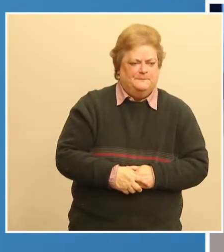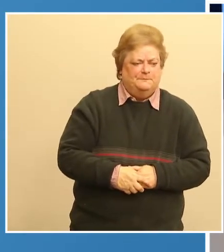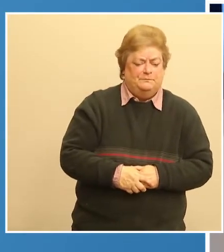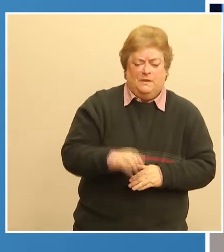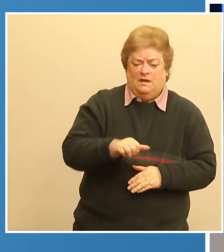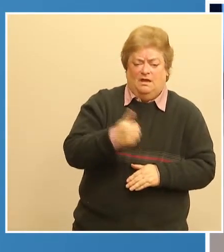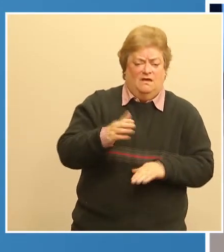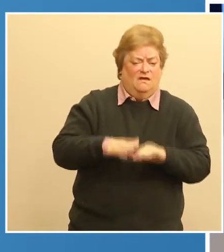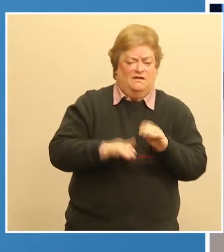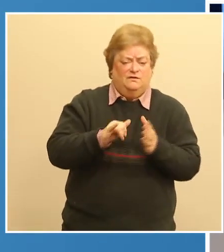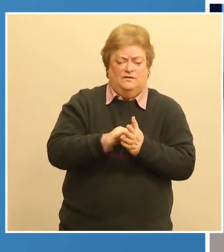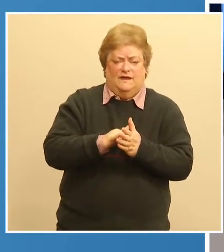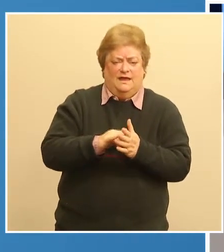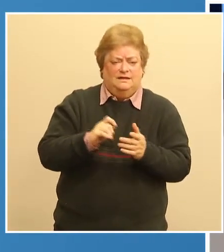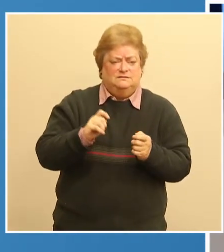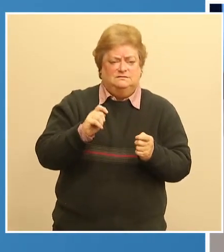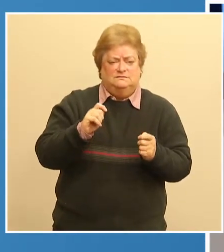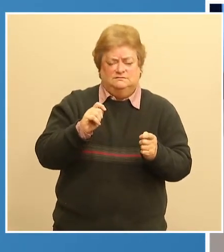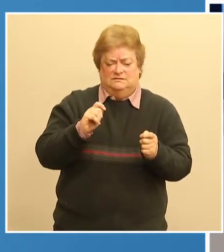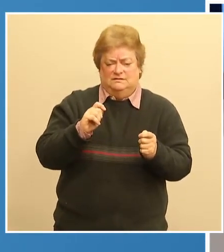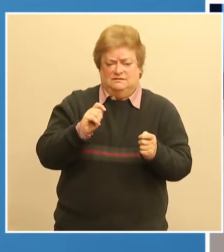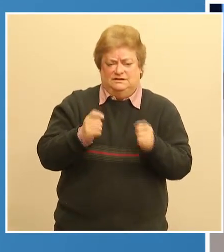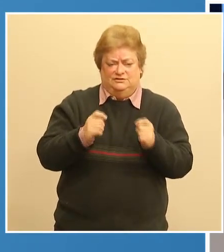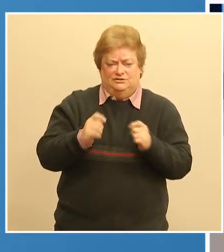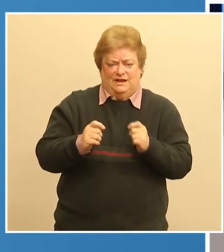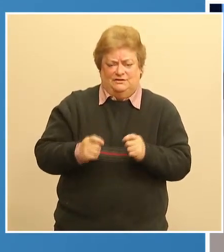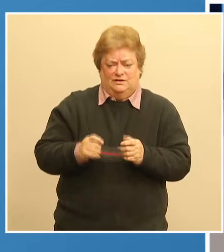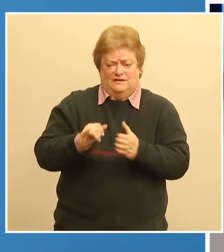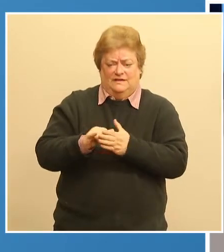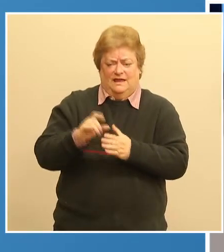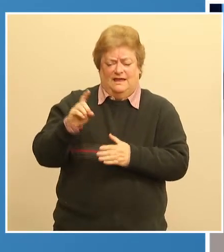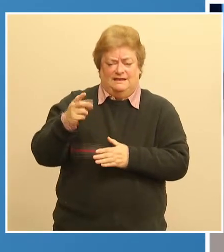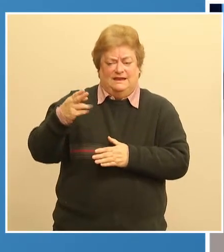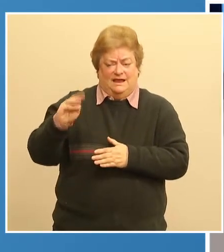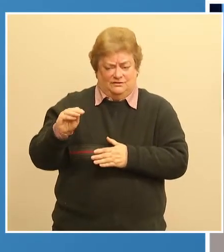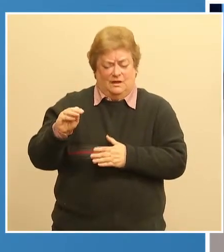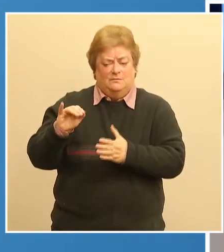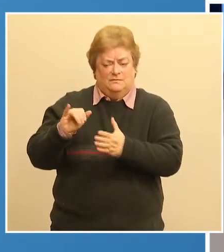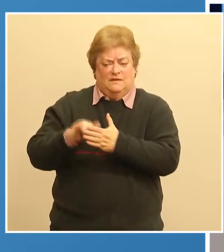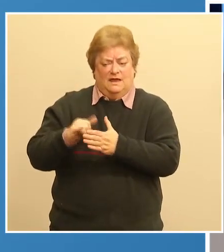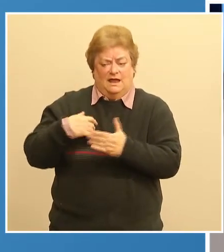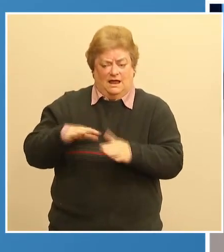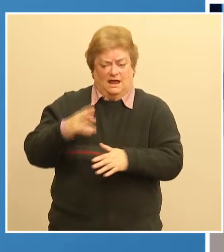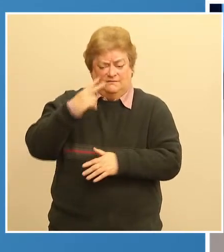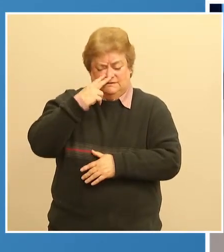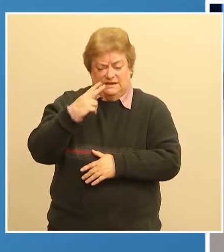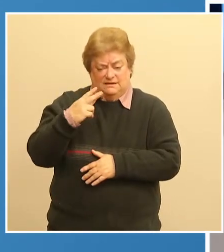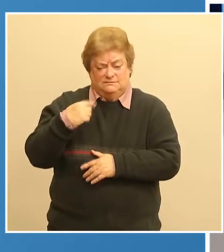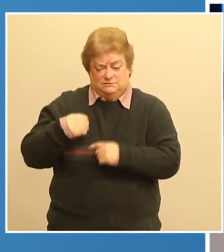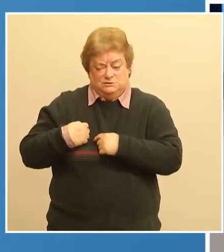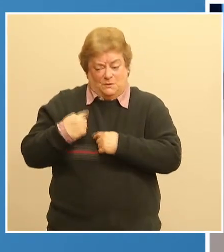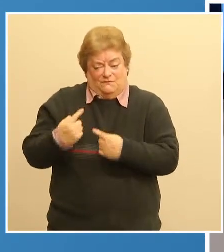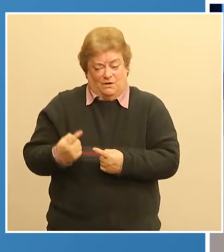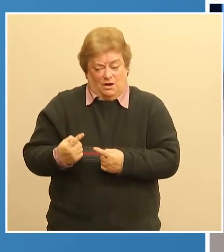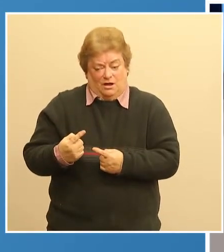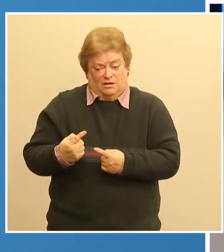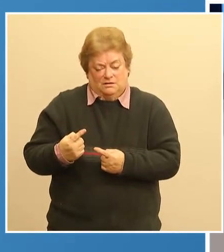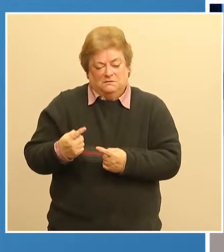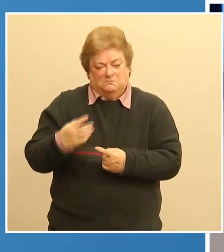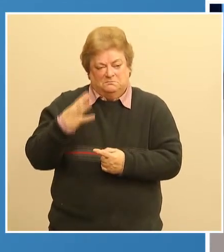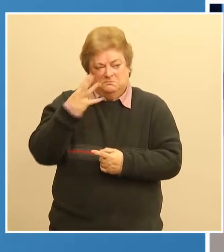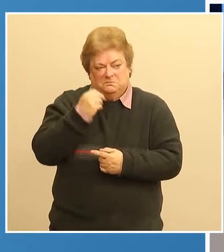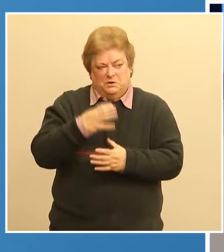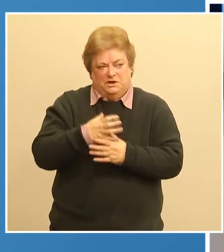But other than that, the changes, the DHM, from what I've seen in my review so far, it's the